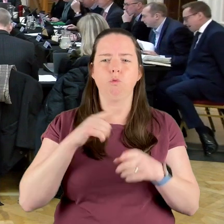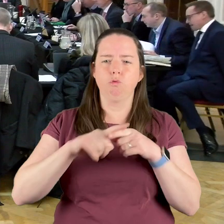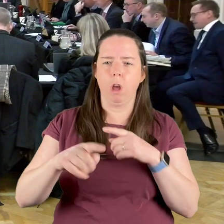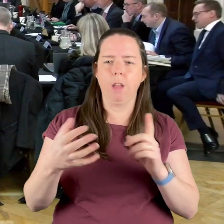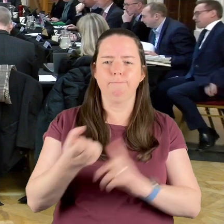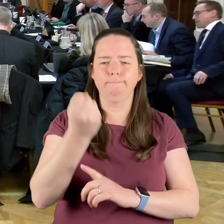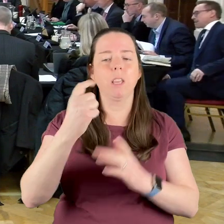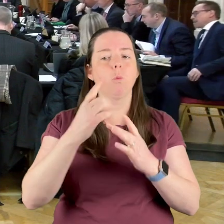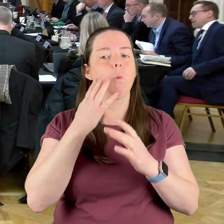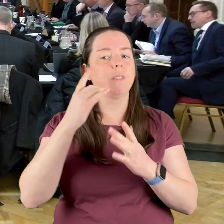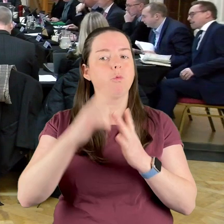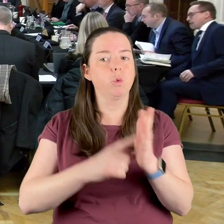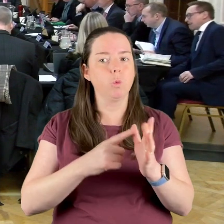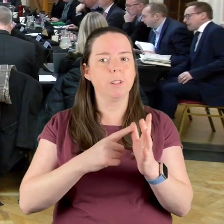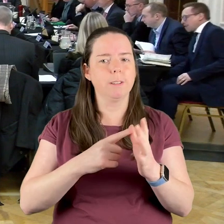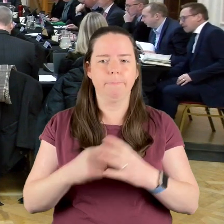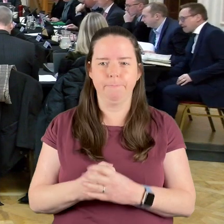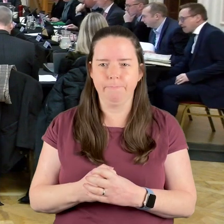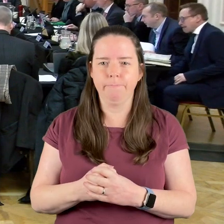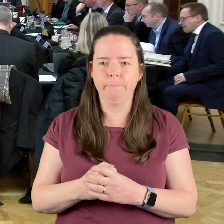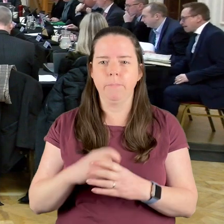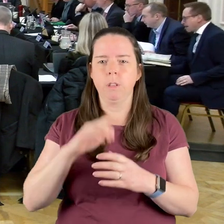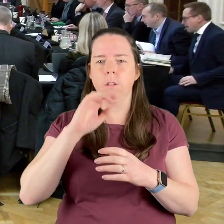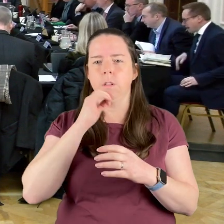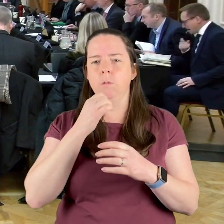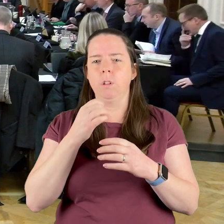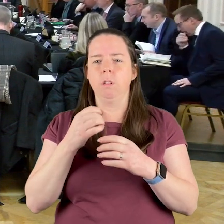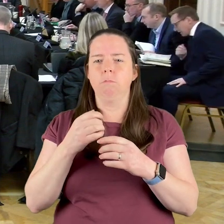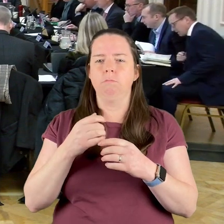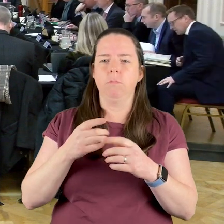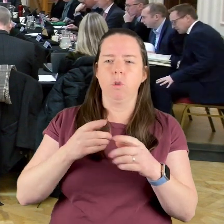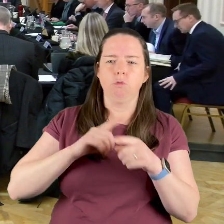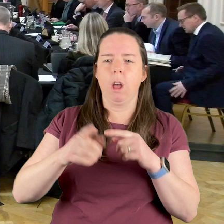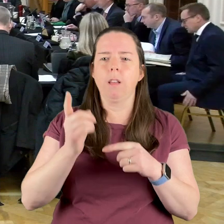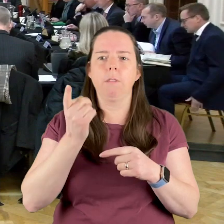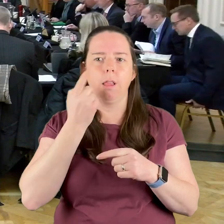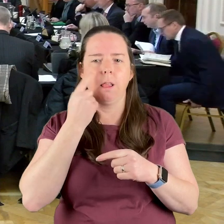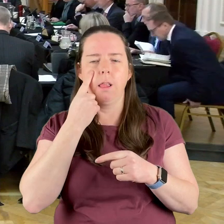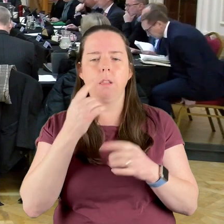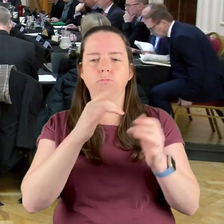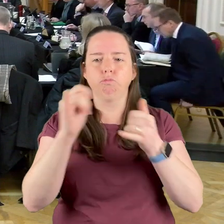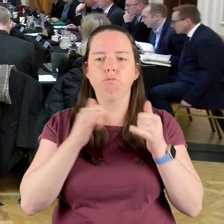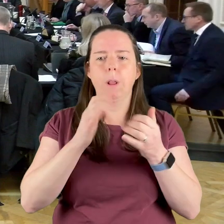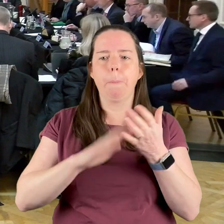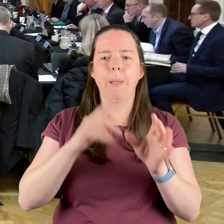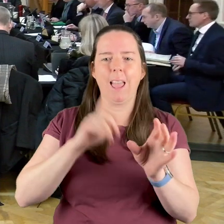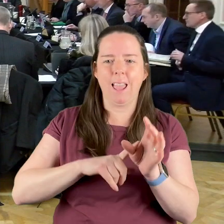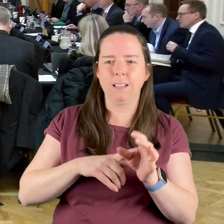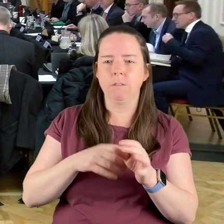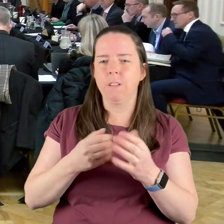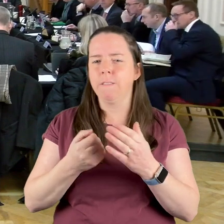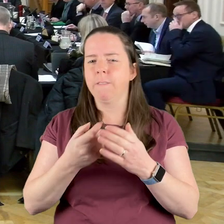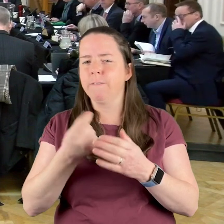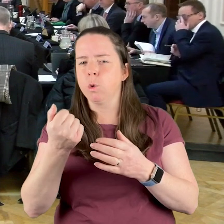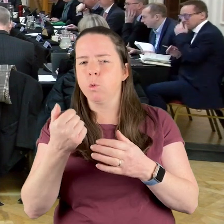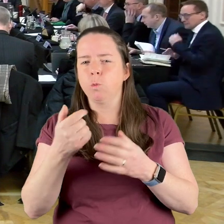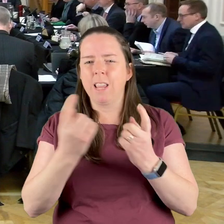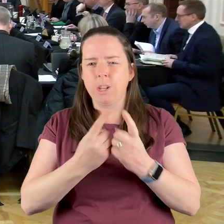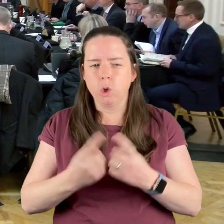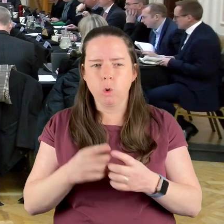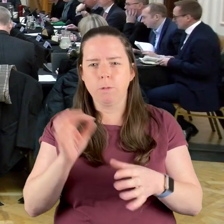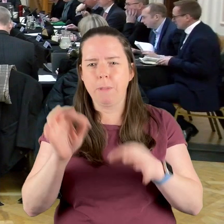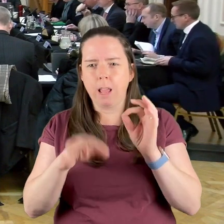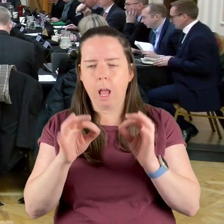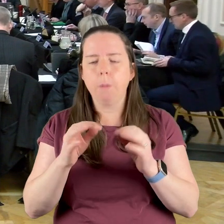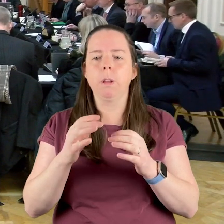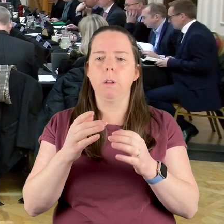in Southwest London, we're going to try and do it in June. And then we're going to do a sort of like a dry run around May. And that is just to pick any issues